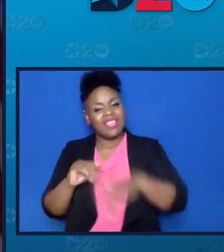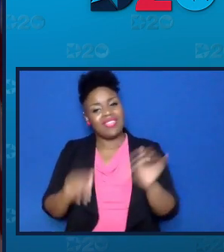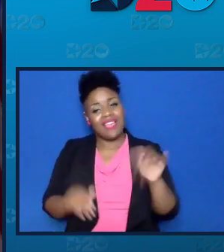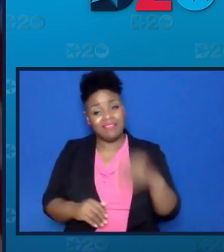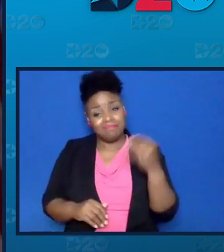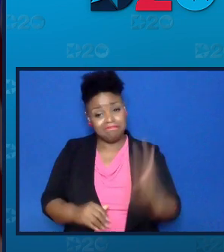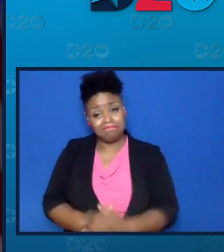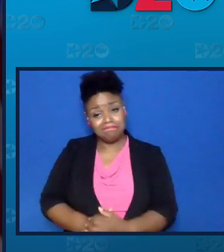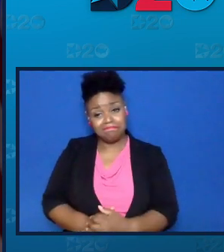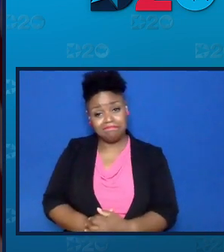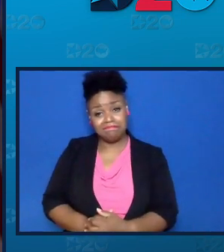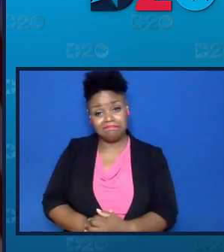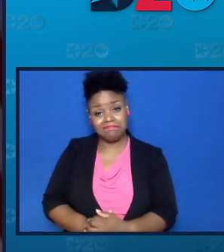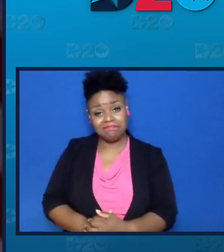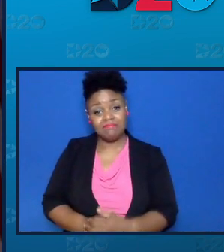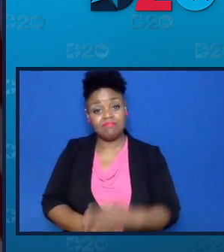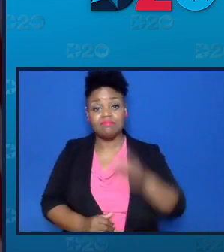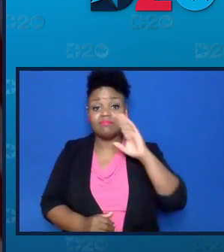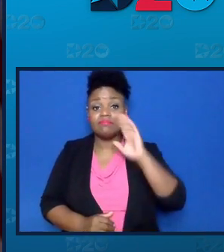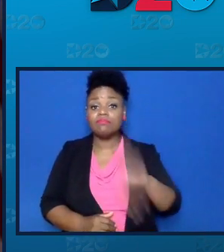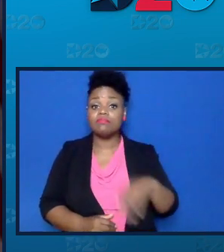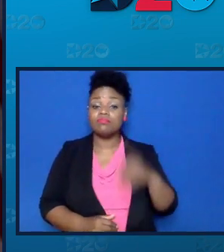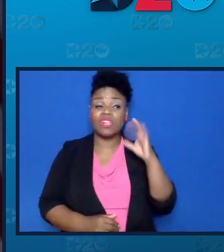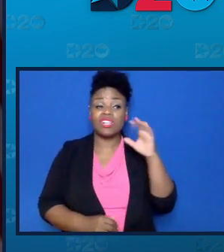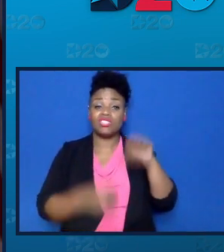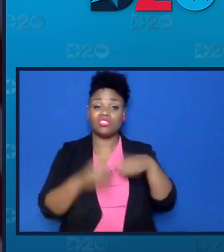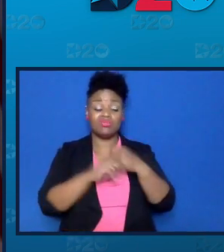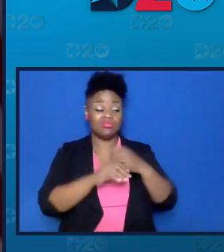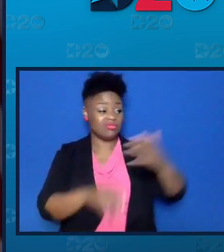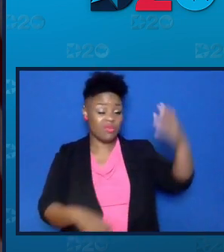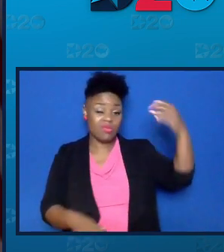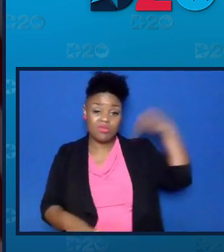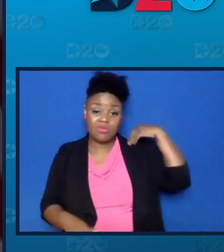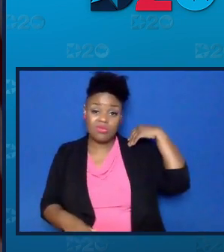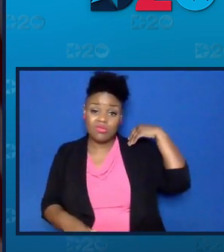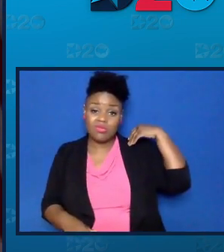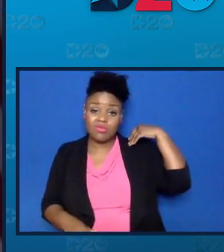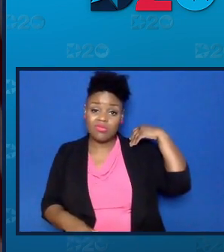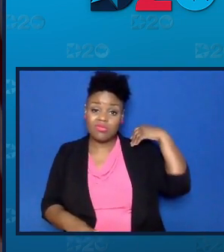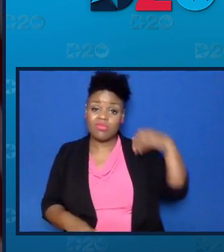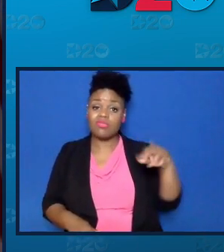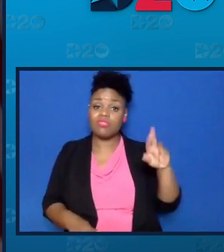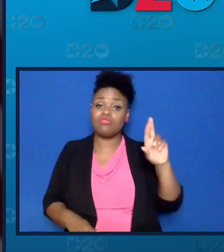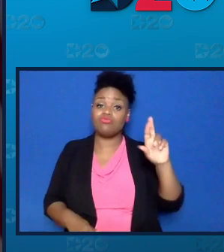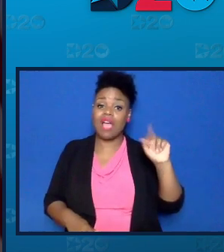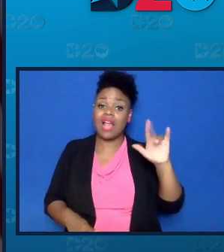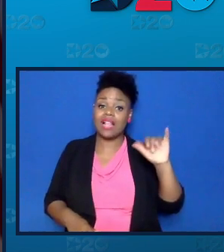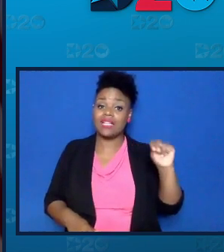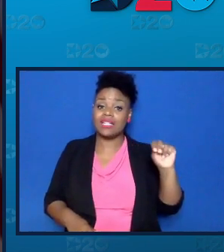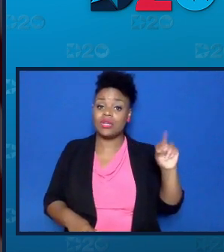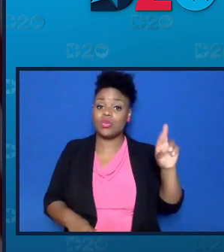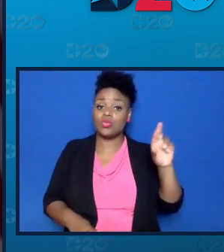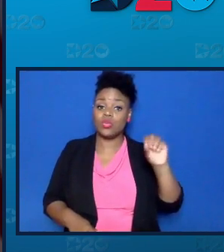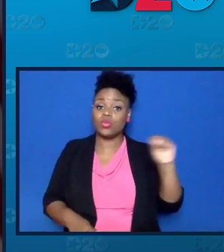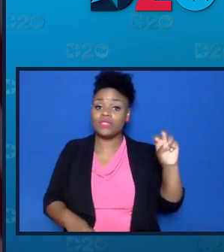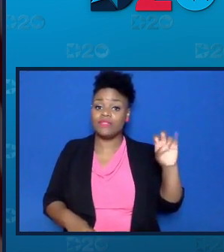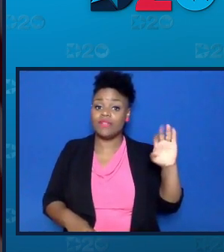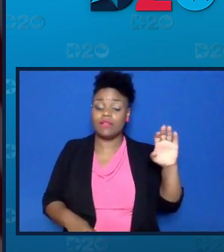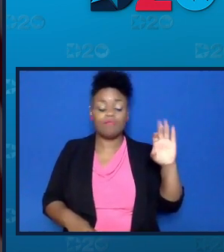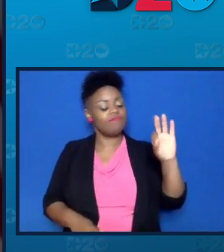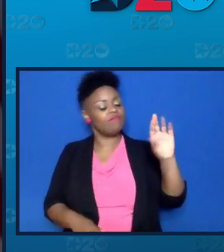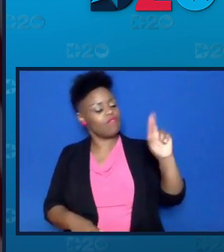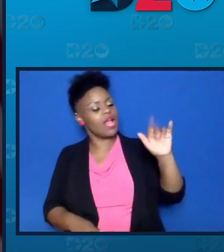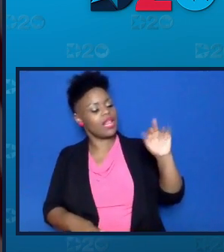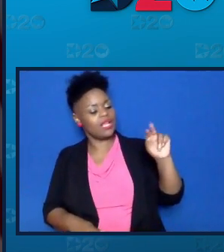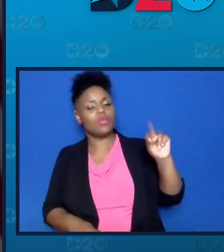You know, nearly a century ago, Franklin Roosevelt pledged a New Deal in a time of massive unemployment,